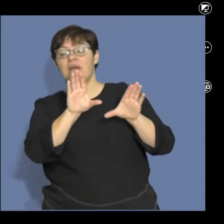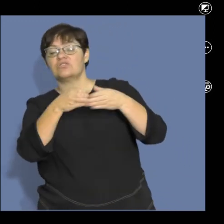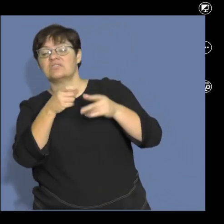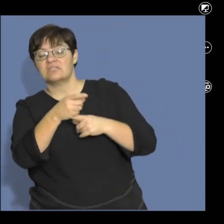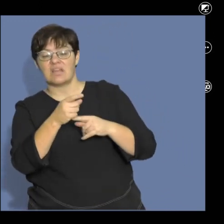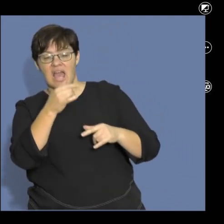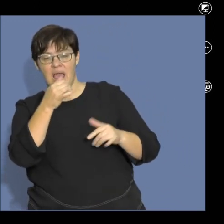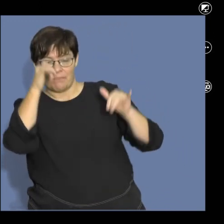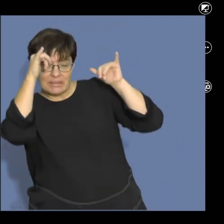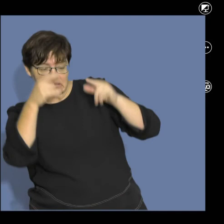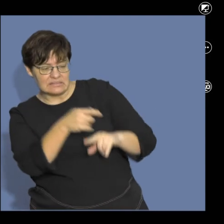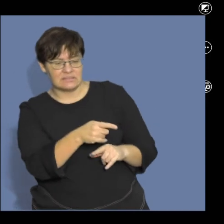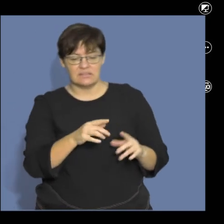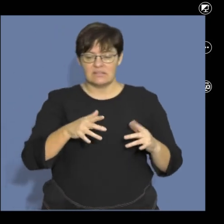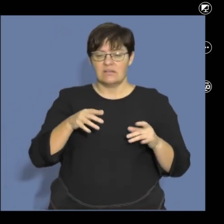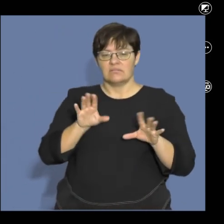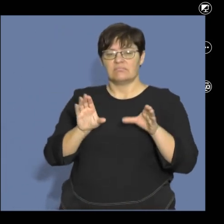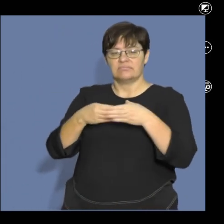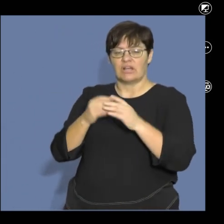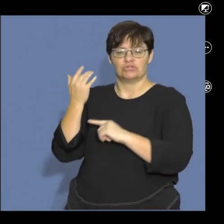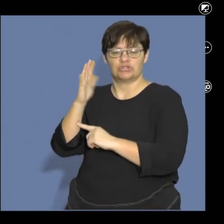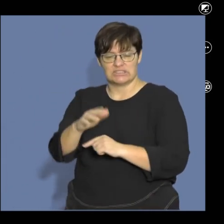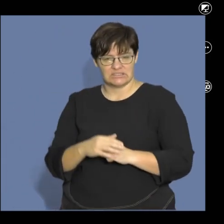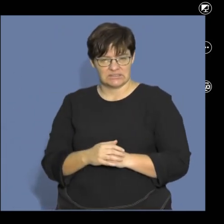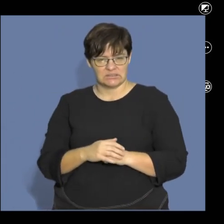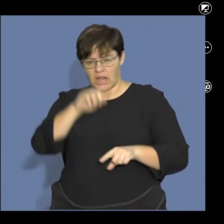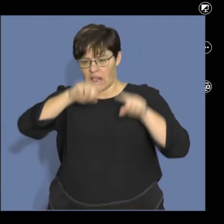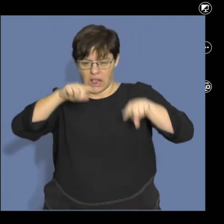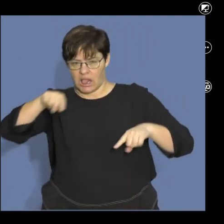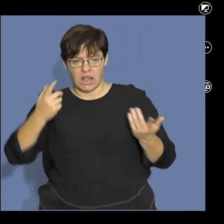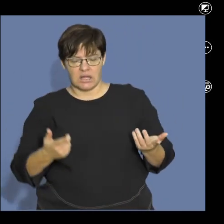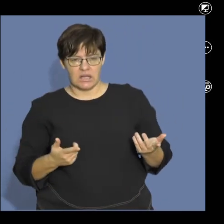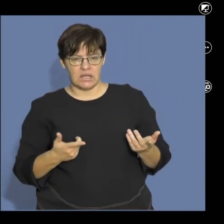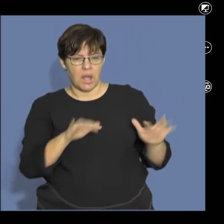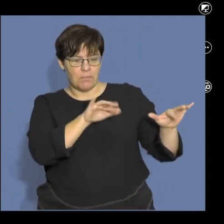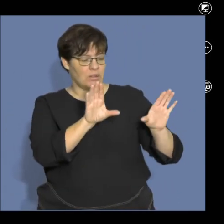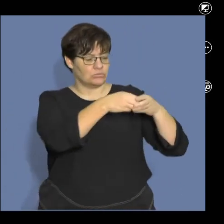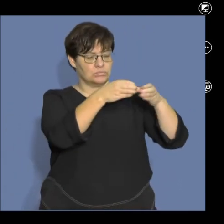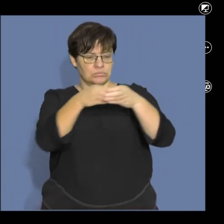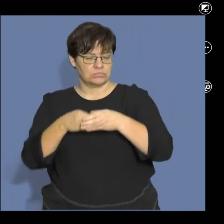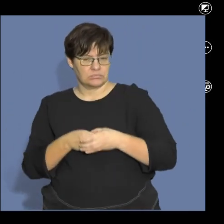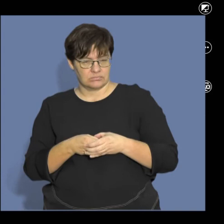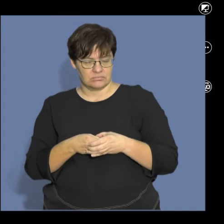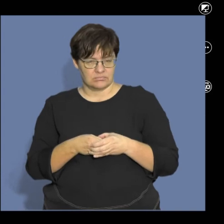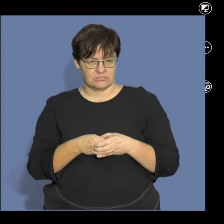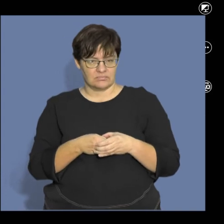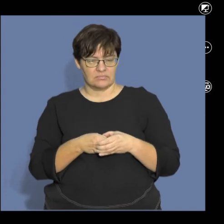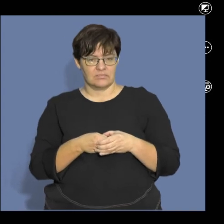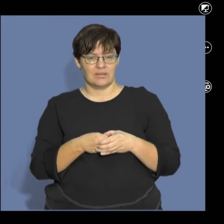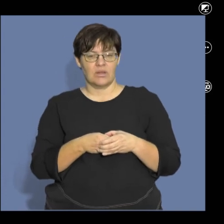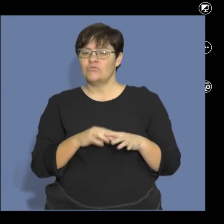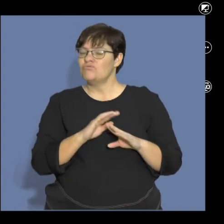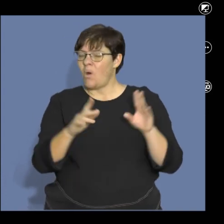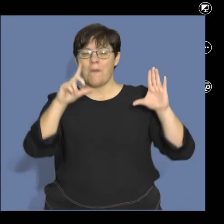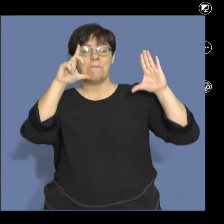of zebra, a population of wildebeest, a population of acacia trees. So what you've got to tell your